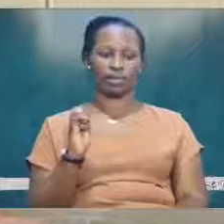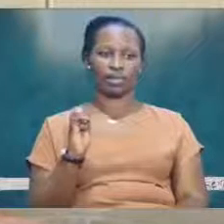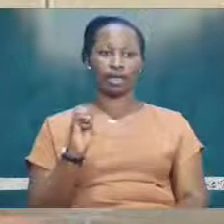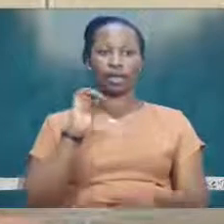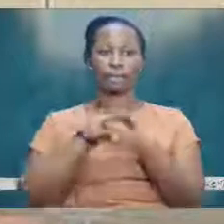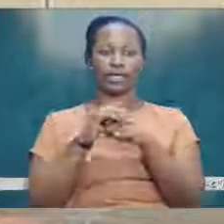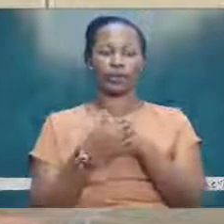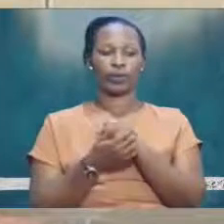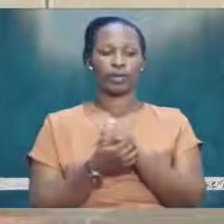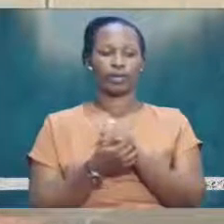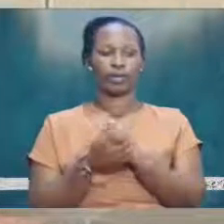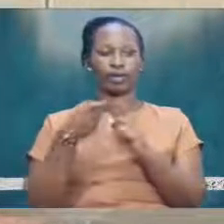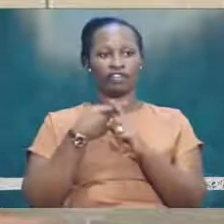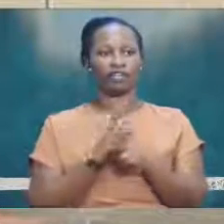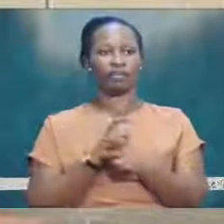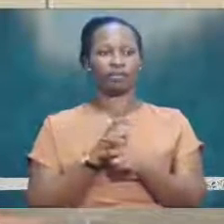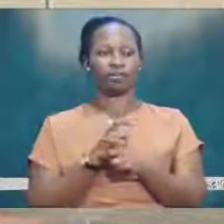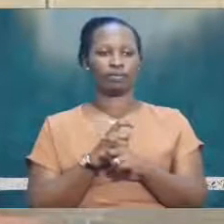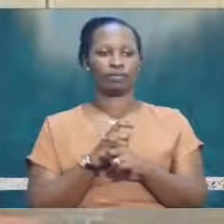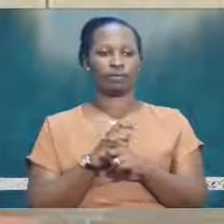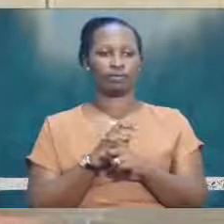is formed from